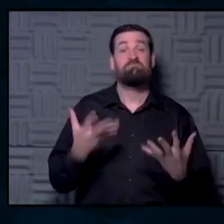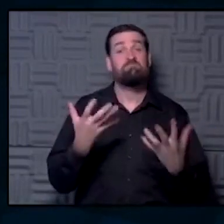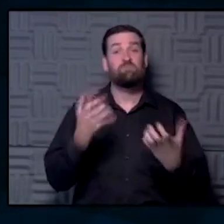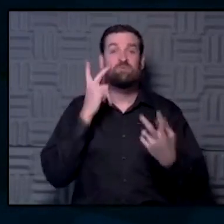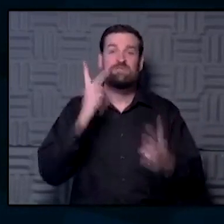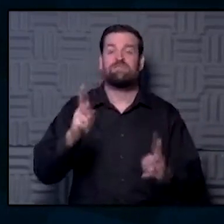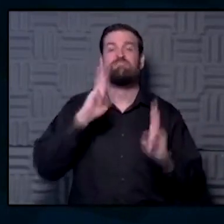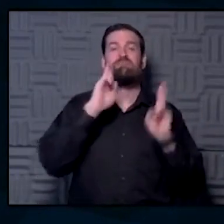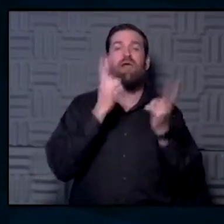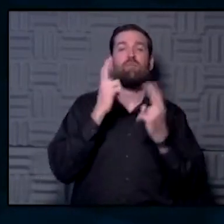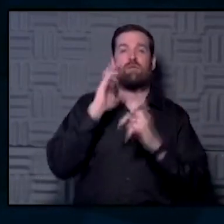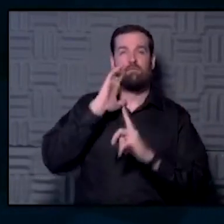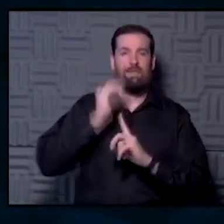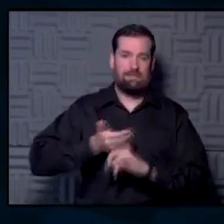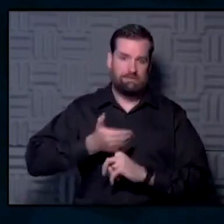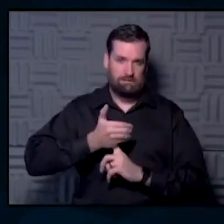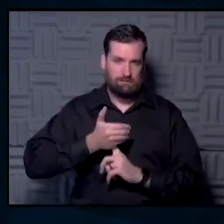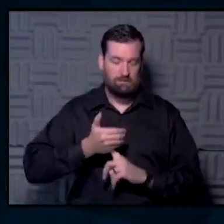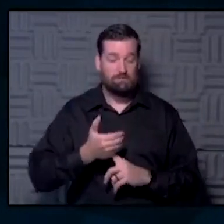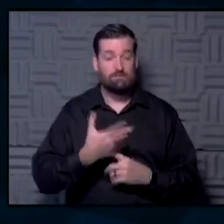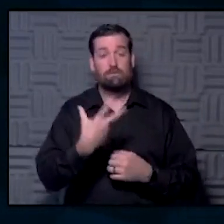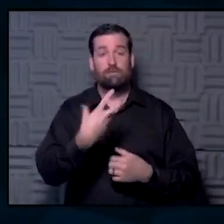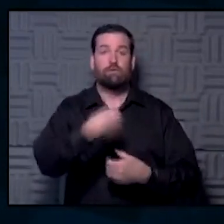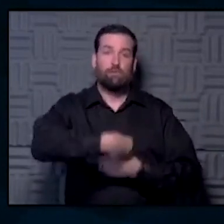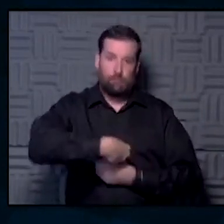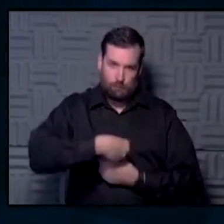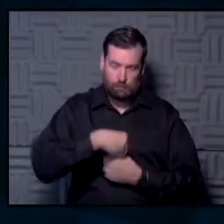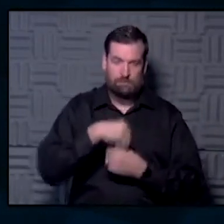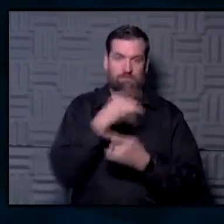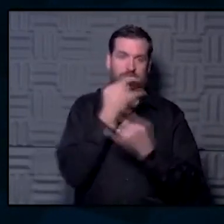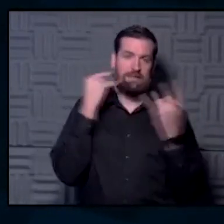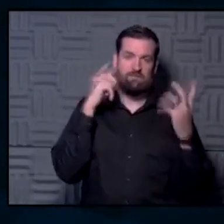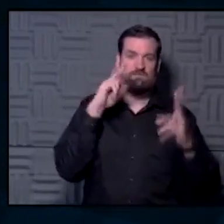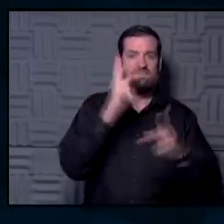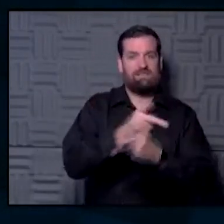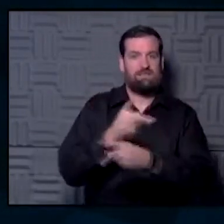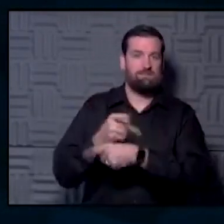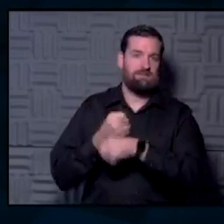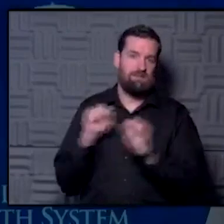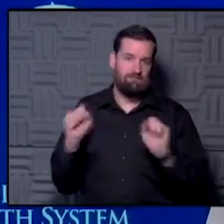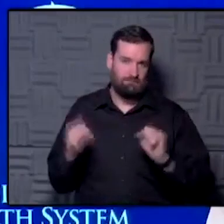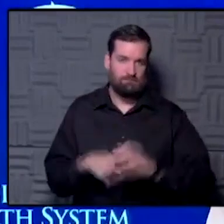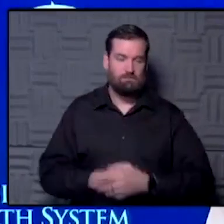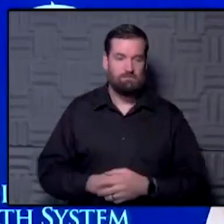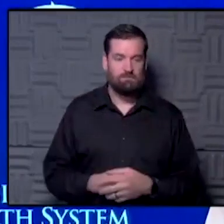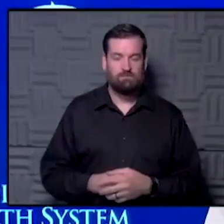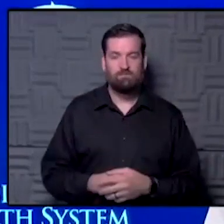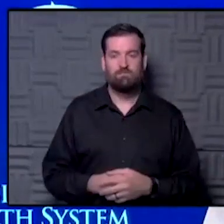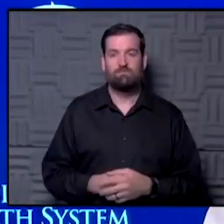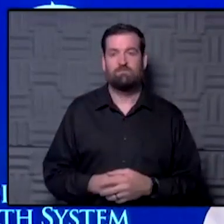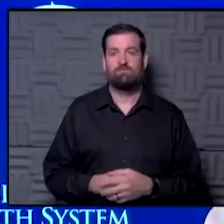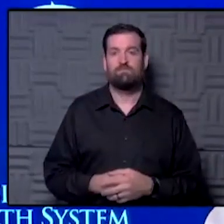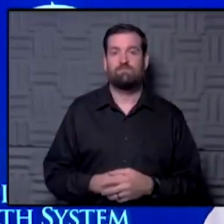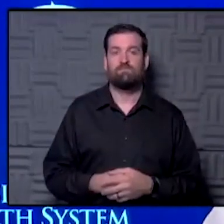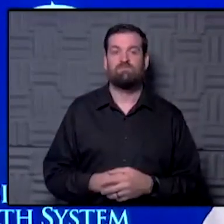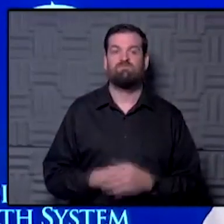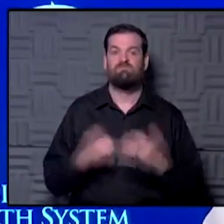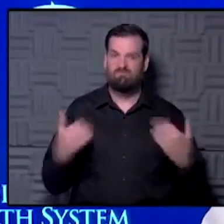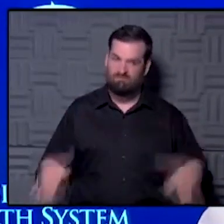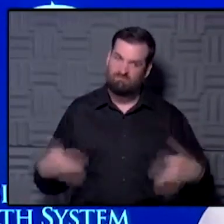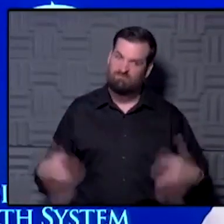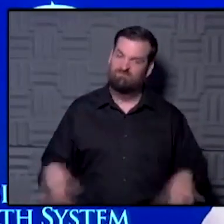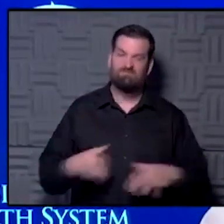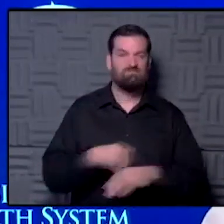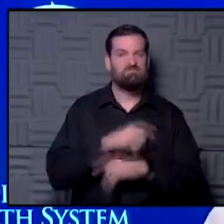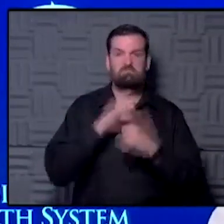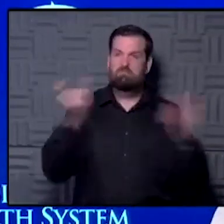you with the Halloween mask that includes a mask to keep everybody safe from the coronavirus. Wow, this has been